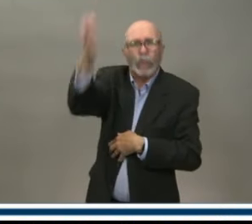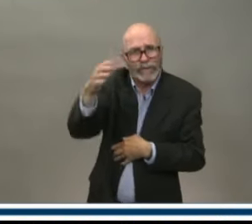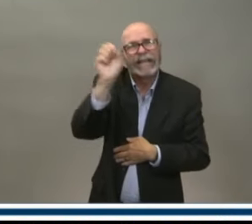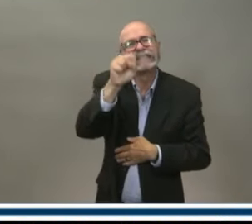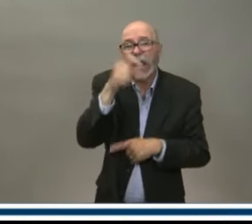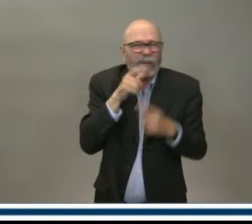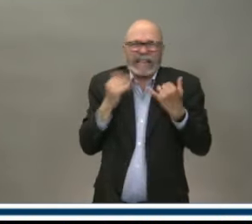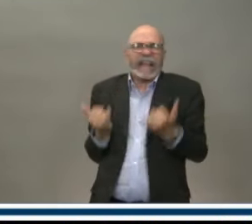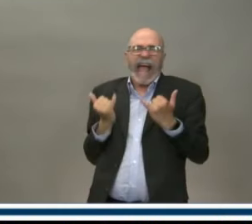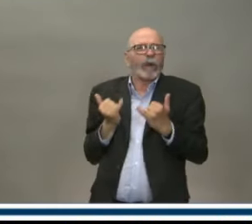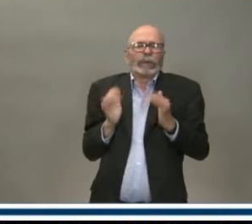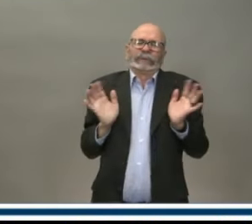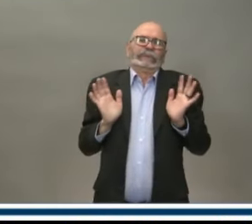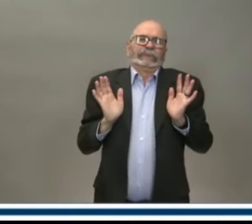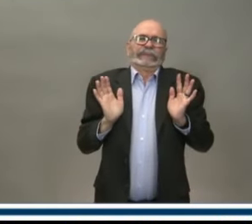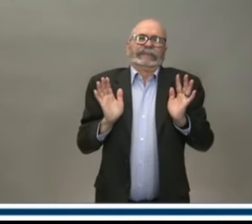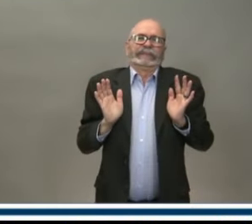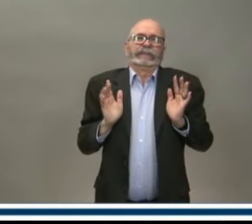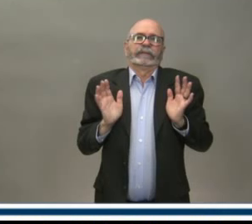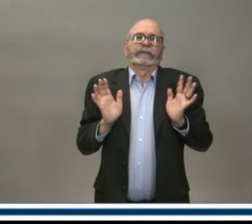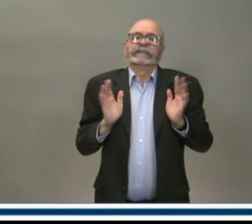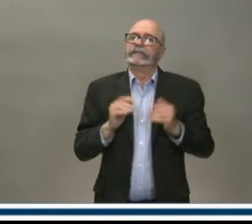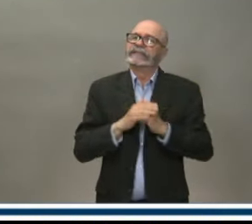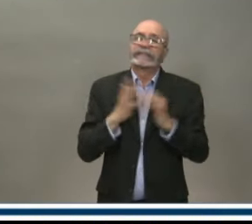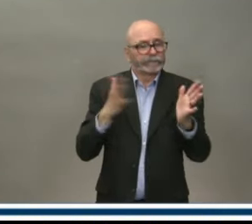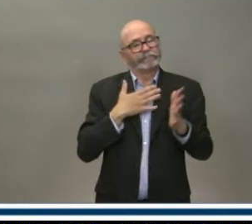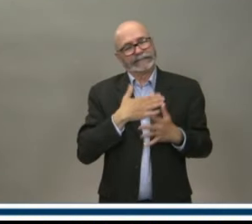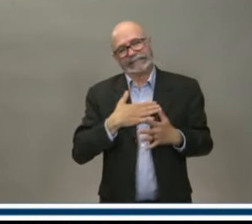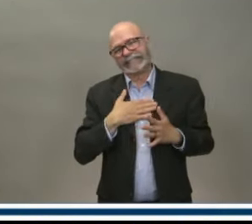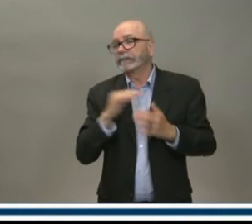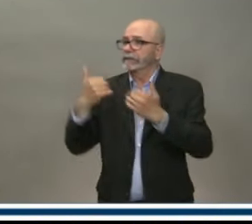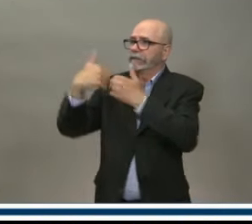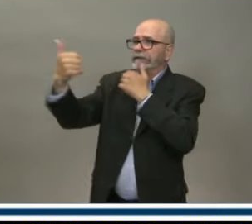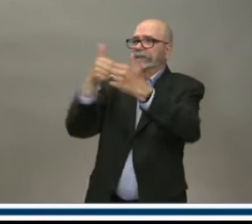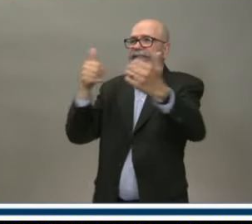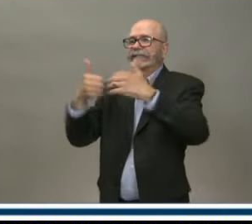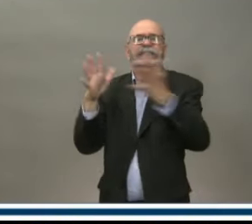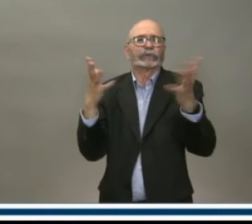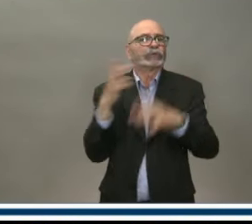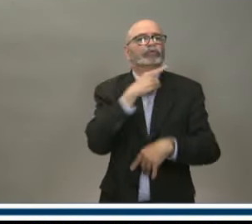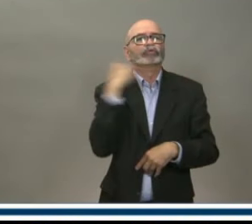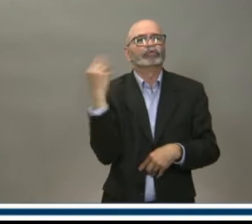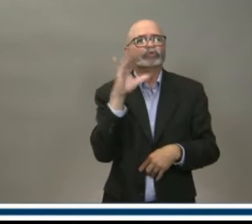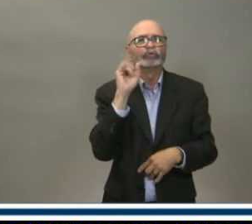social distancing, around staying apart from each other. We know that